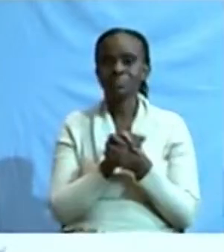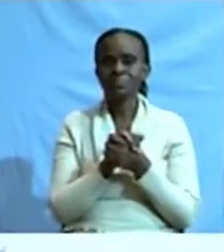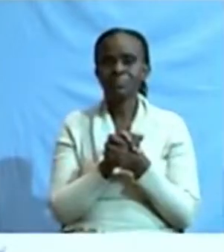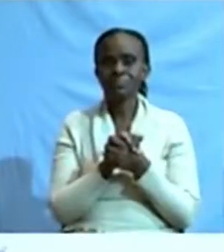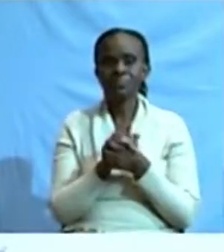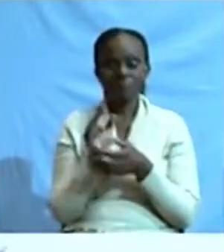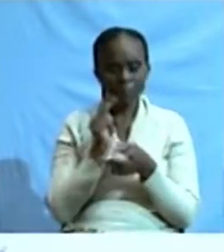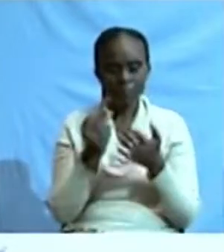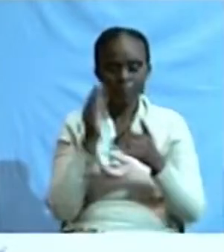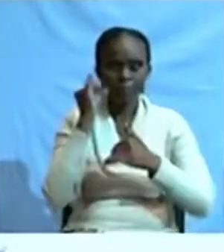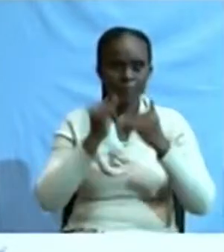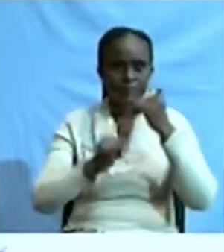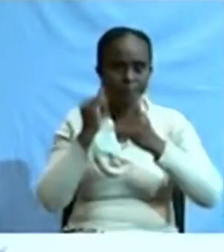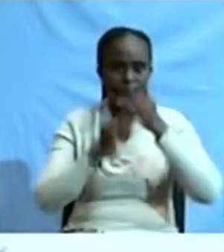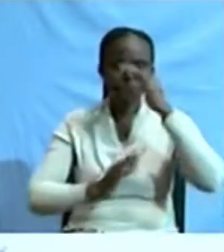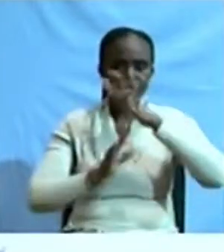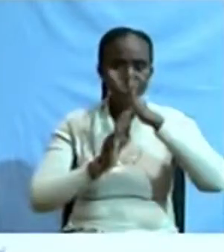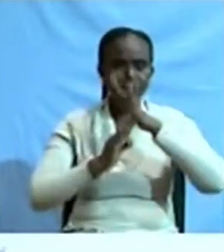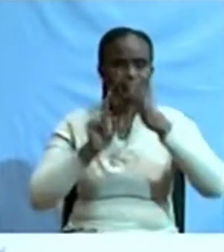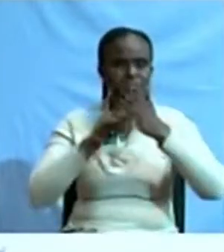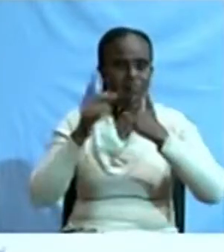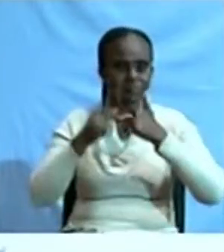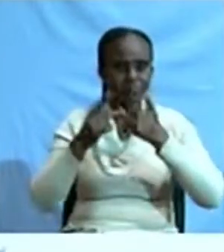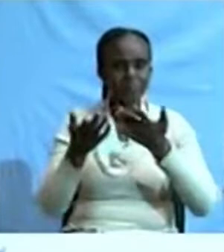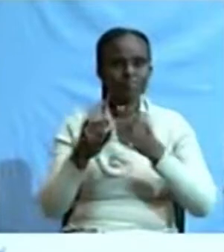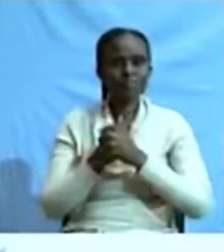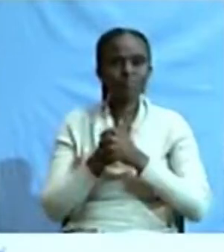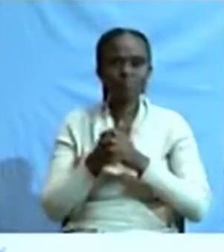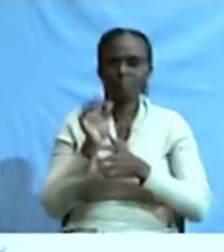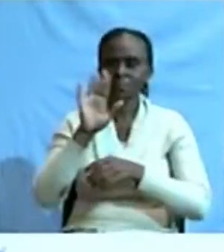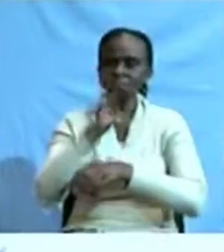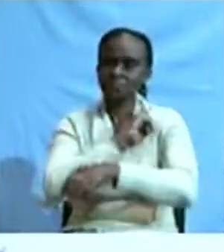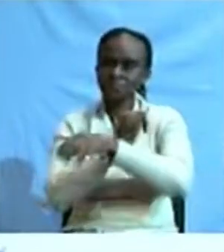we have now come to the end of the session, and your